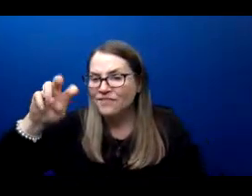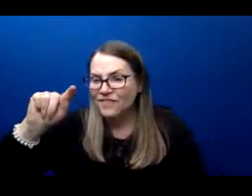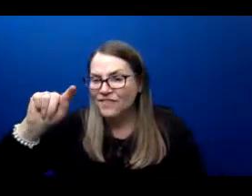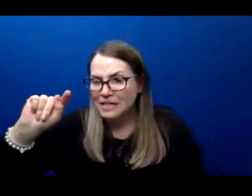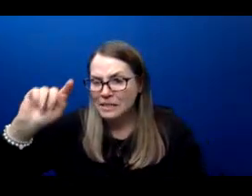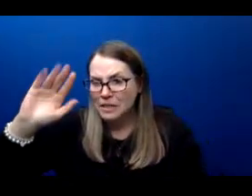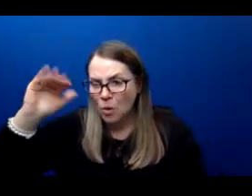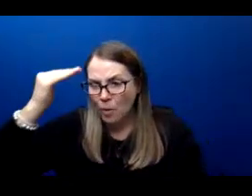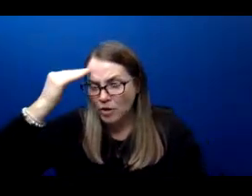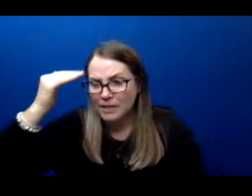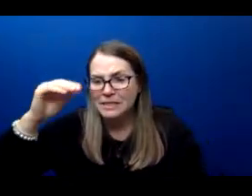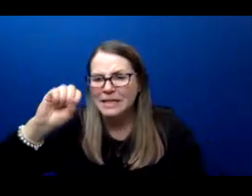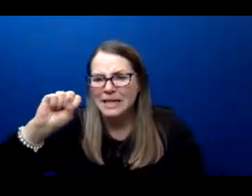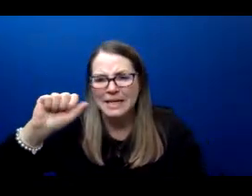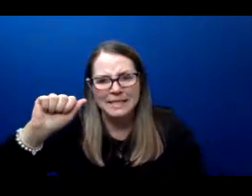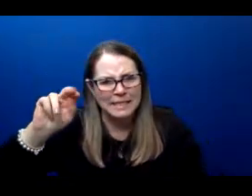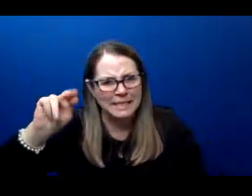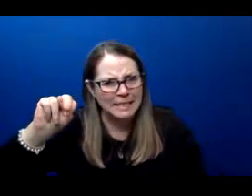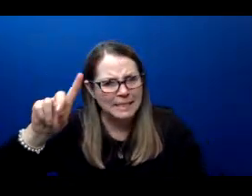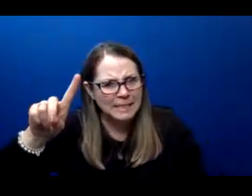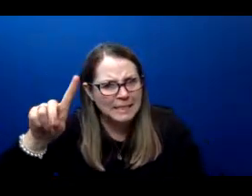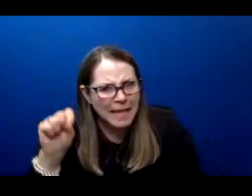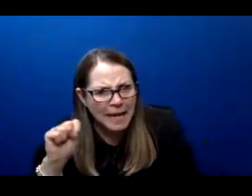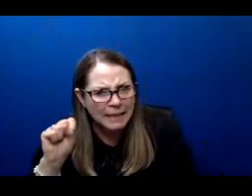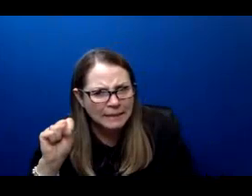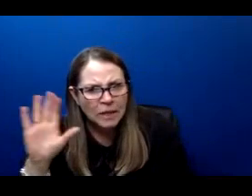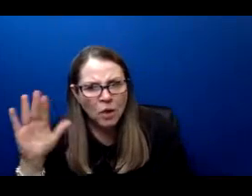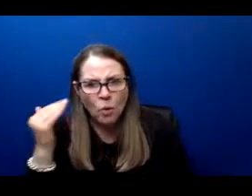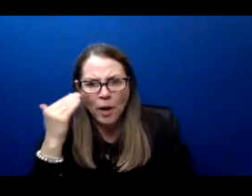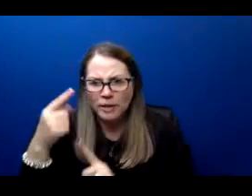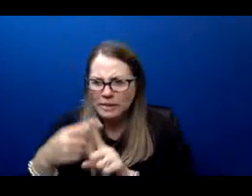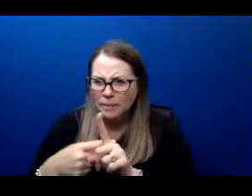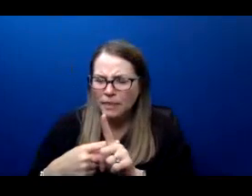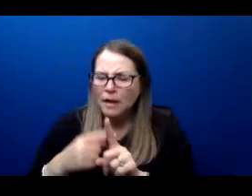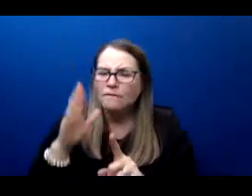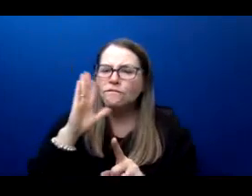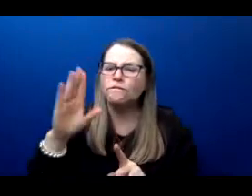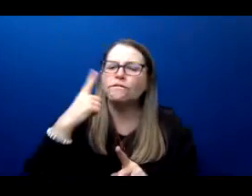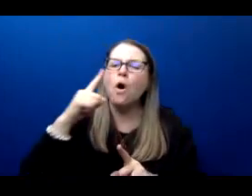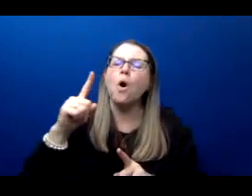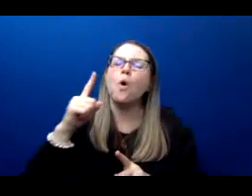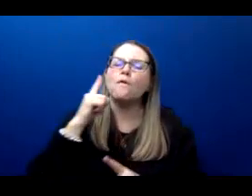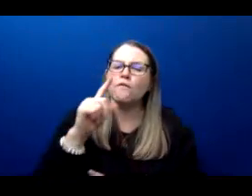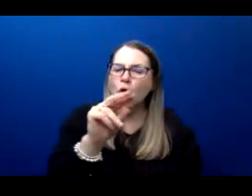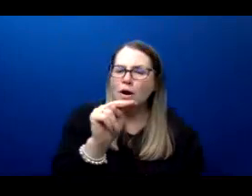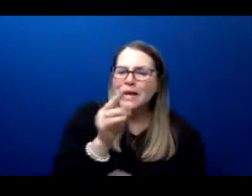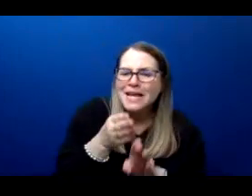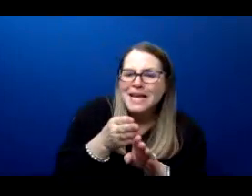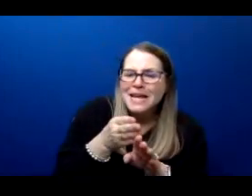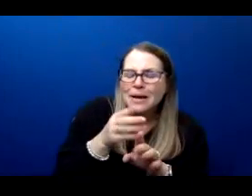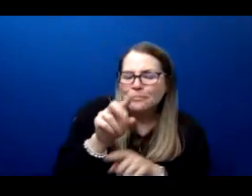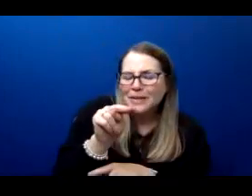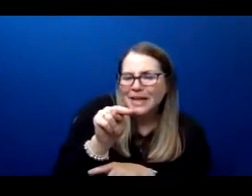which I just became, which is new to me, but it's for stillbirth and neonatal death.